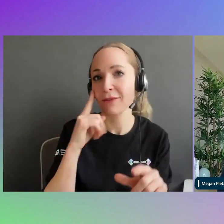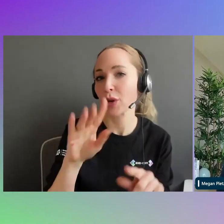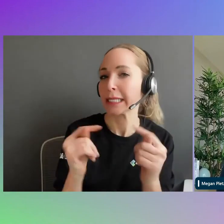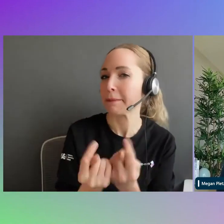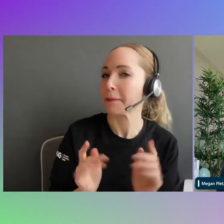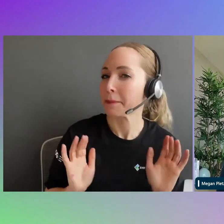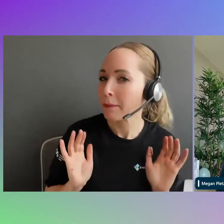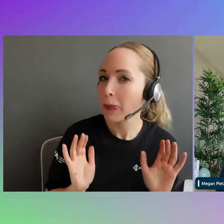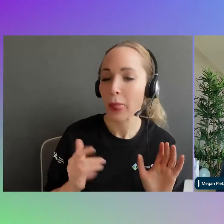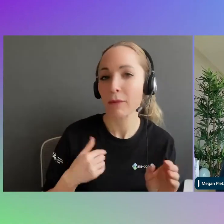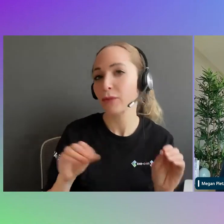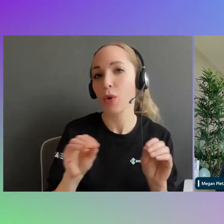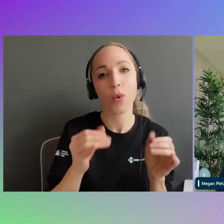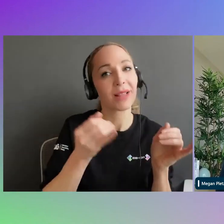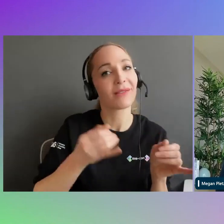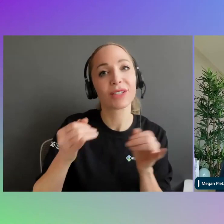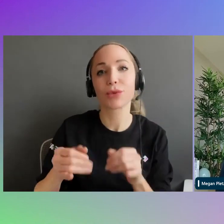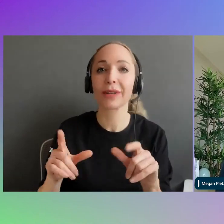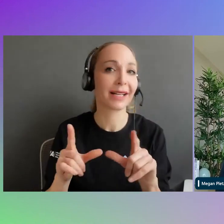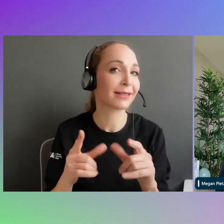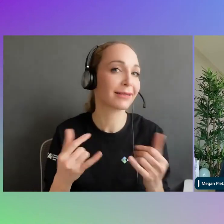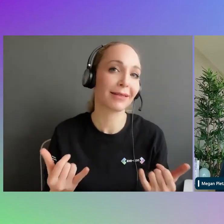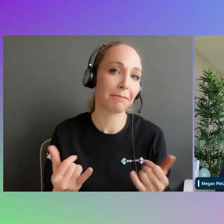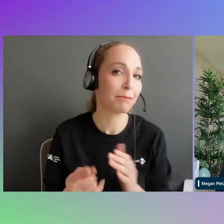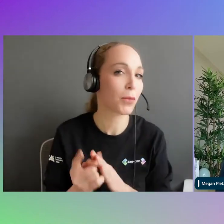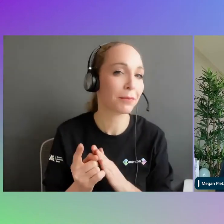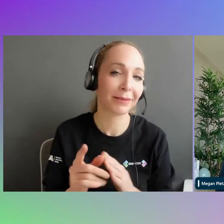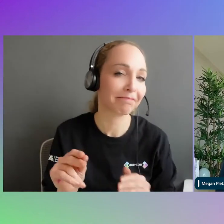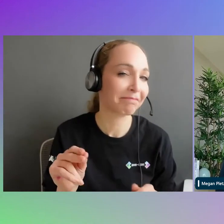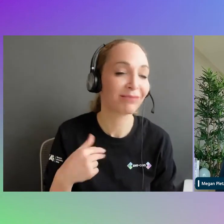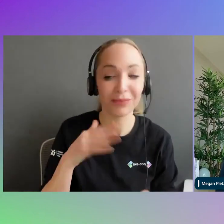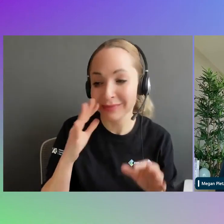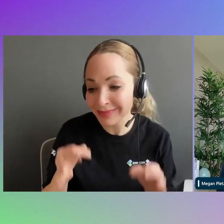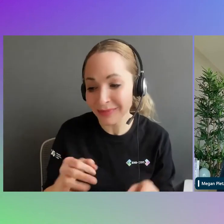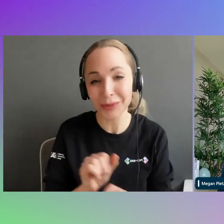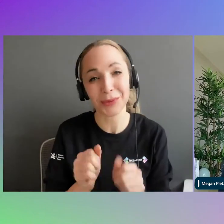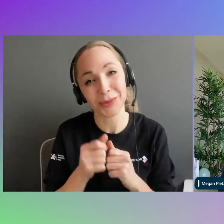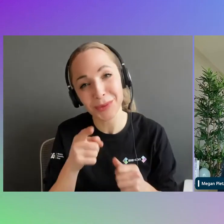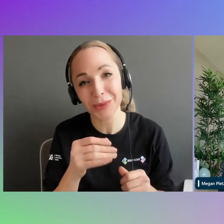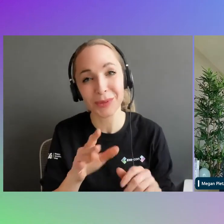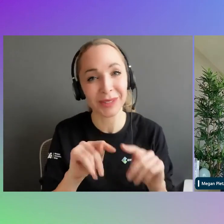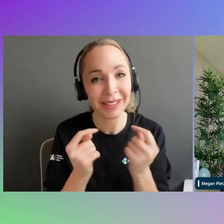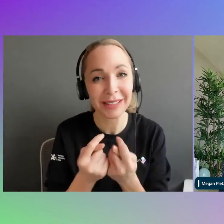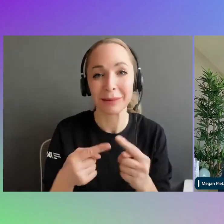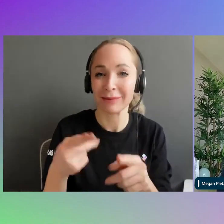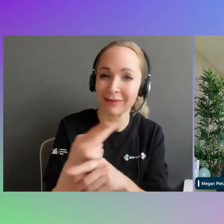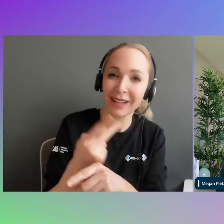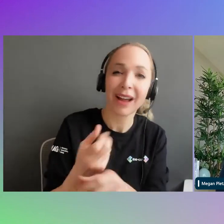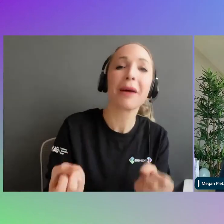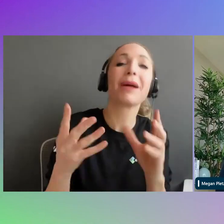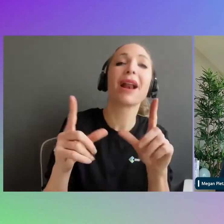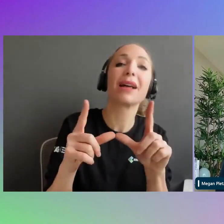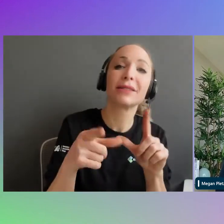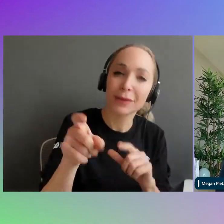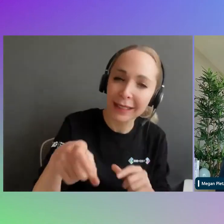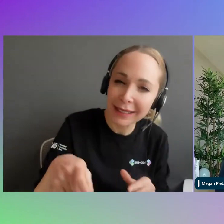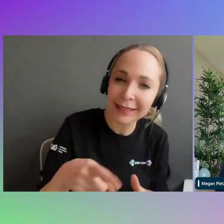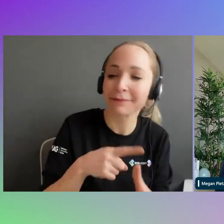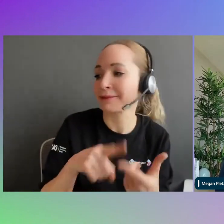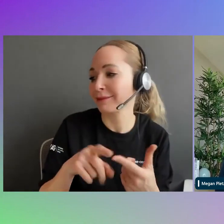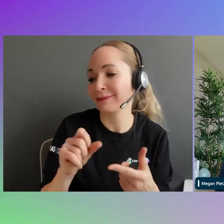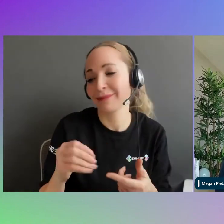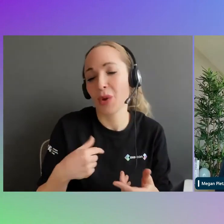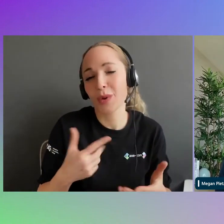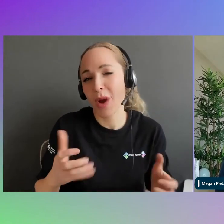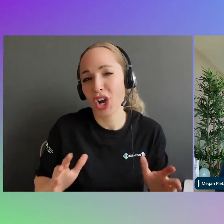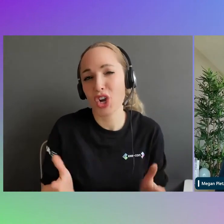So we don't have an individual license at the moment, but we definitely will work with you and your team to figure out how many licenses you need. And so we really just